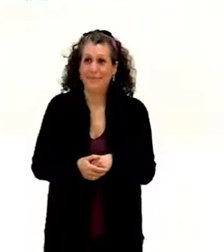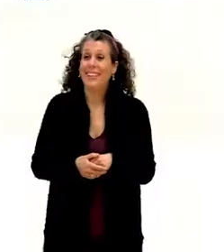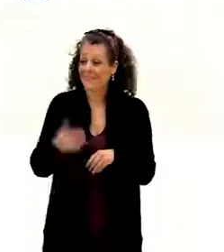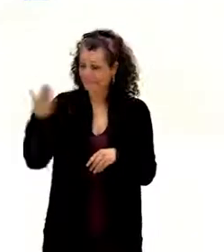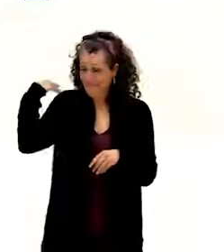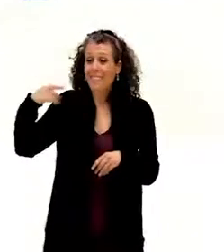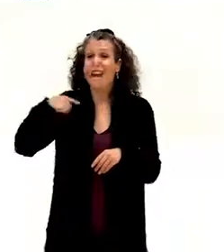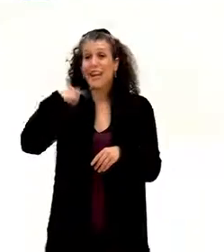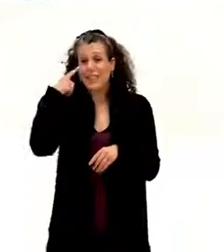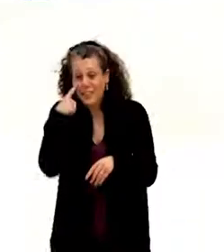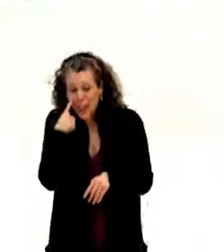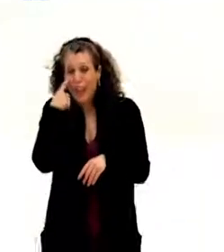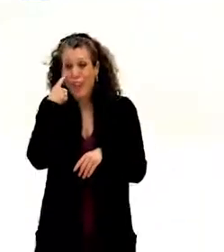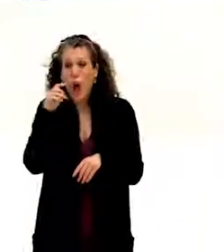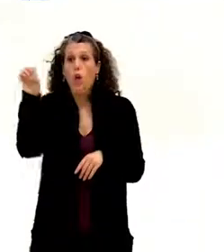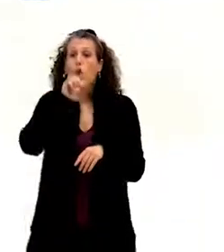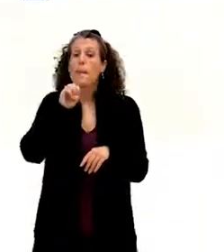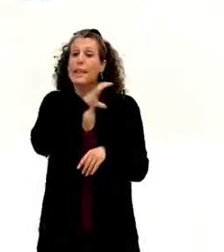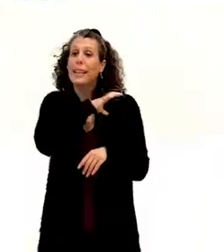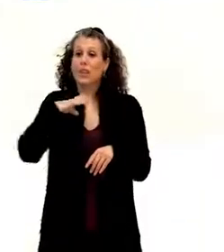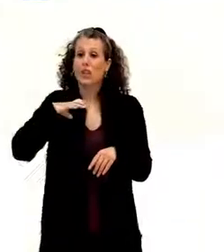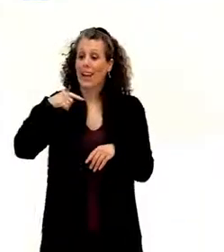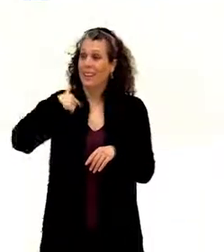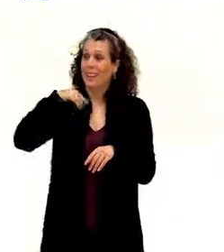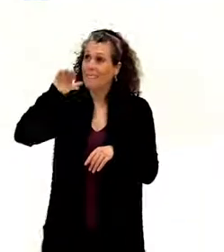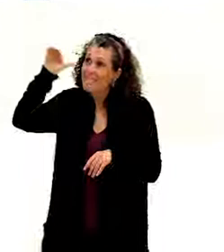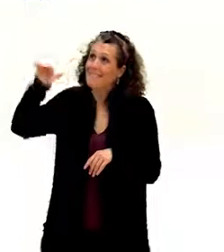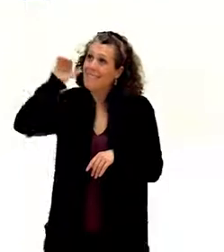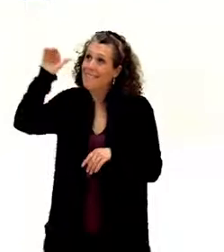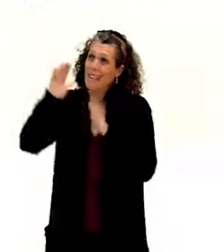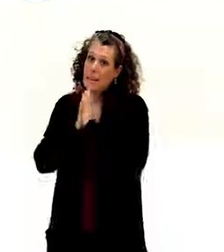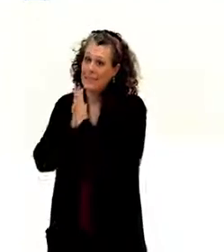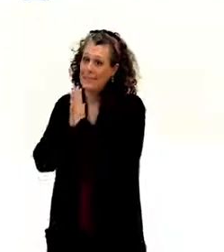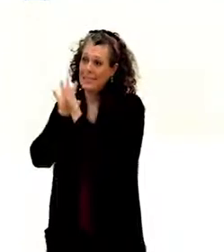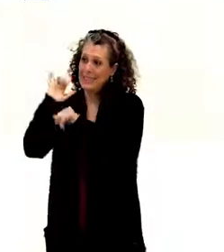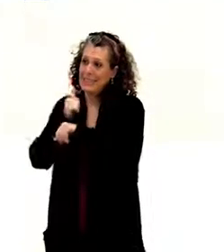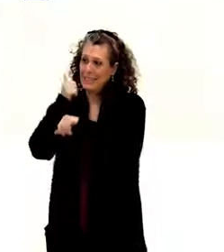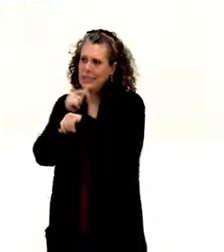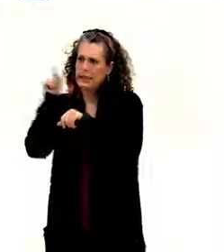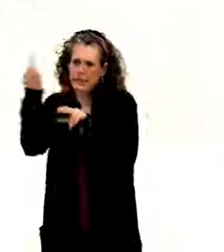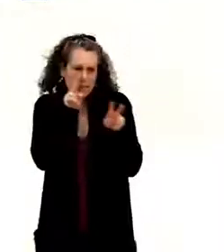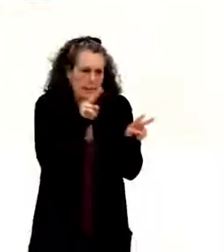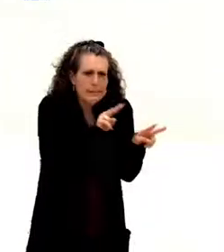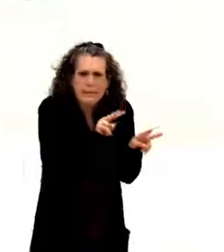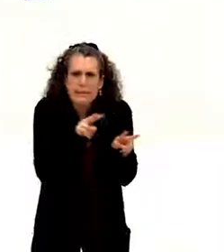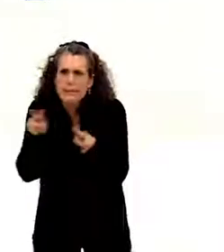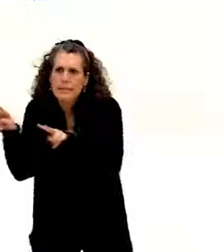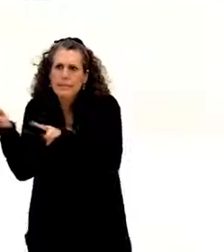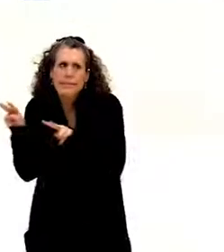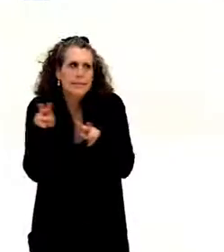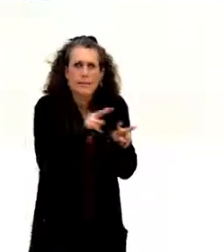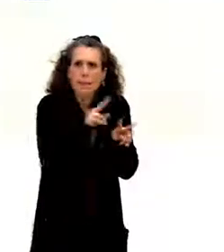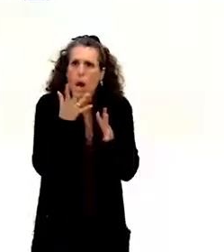times in the European Commission to persuade, to create an observatory about the provision